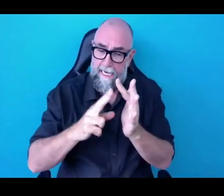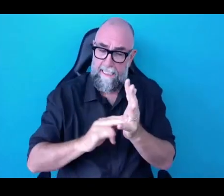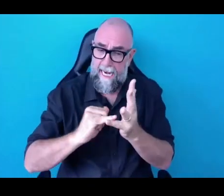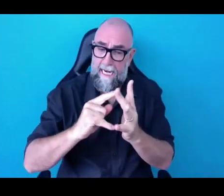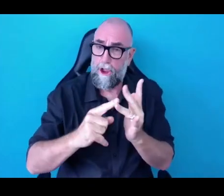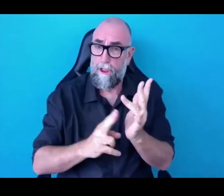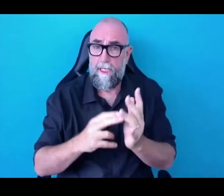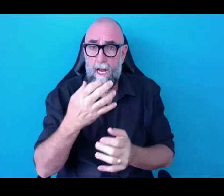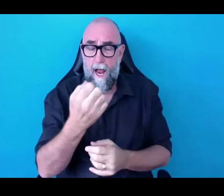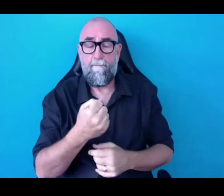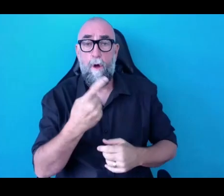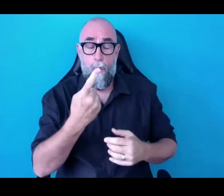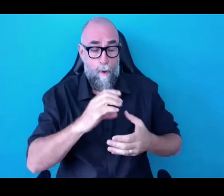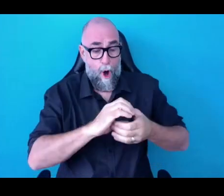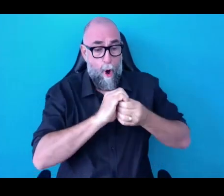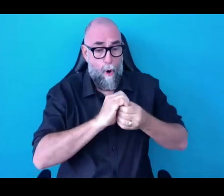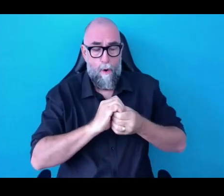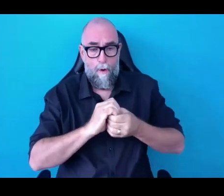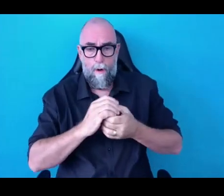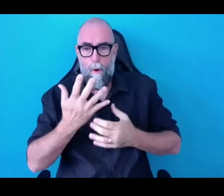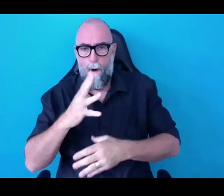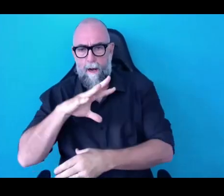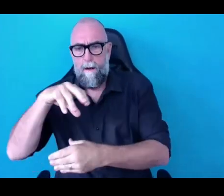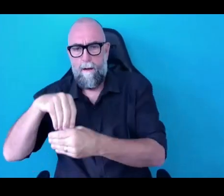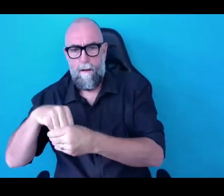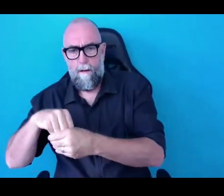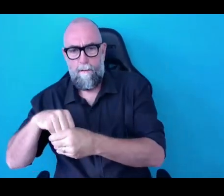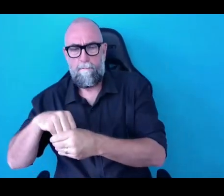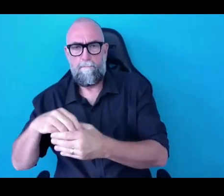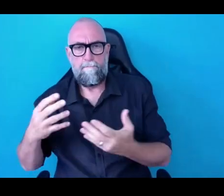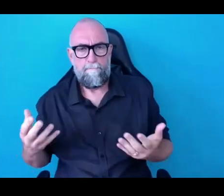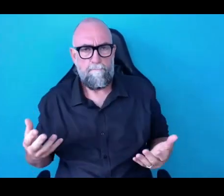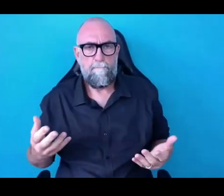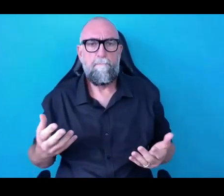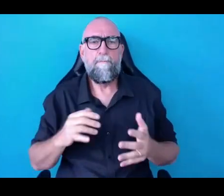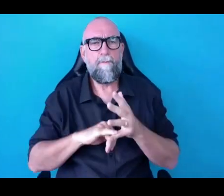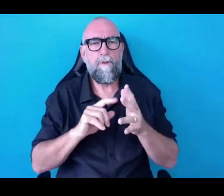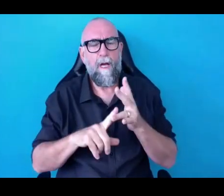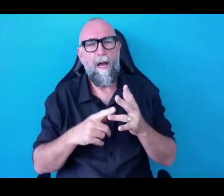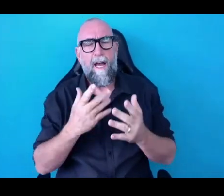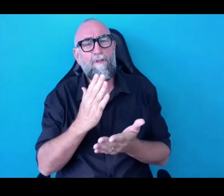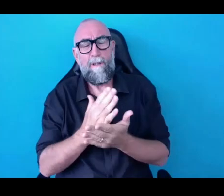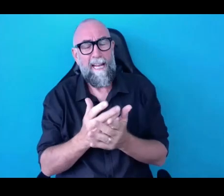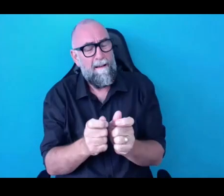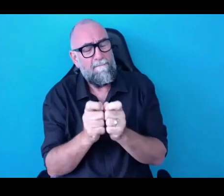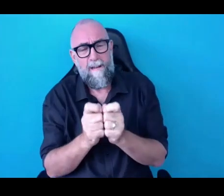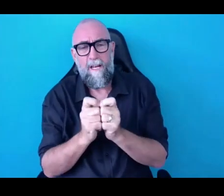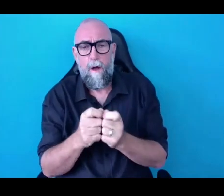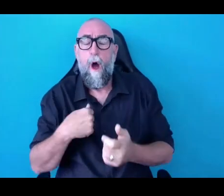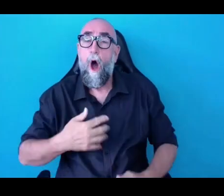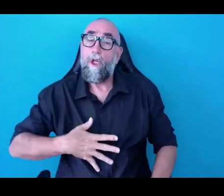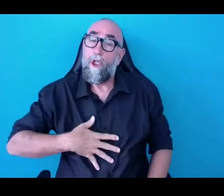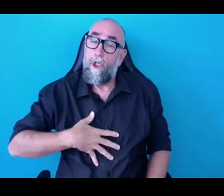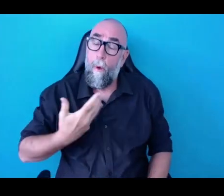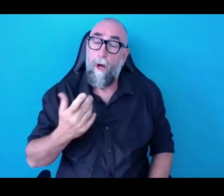considers belonging. A truly valuable lesson for us all. So I don't wish to tell the viewer exactly how to think, rather